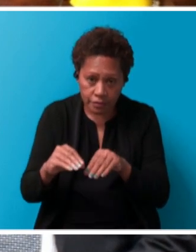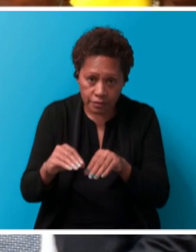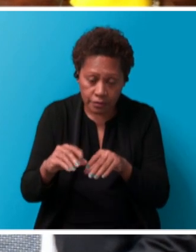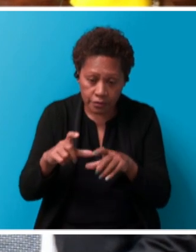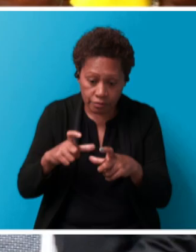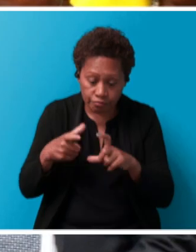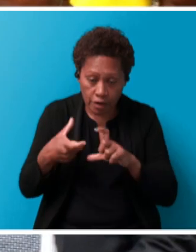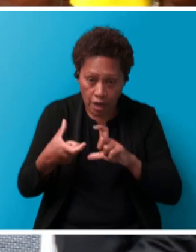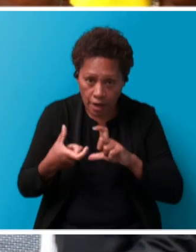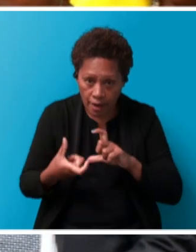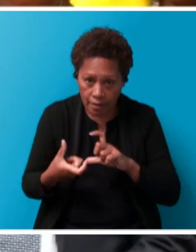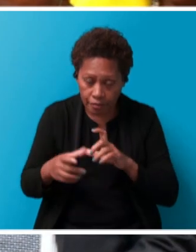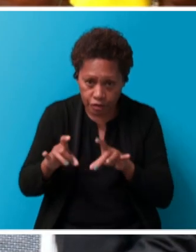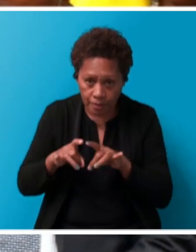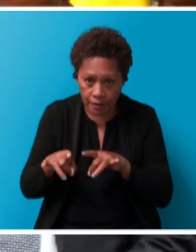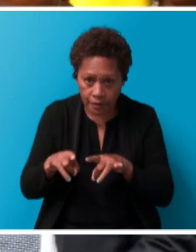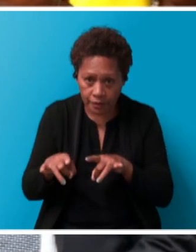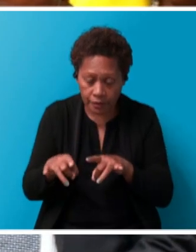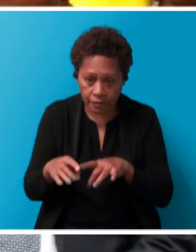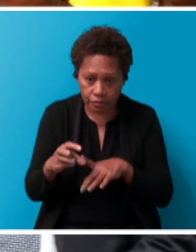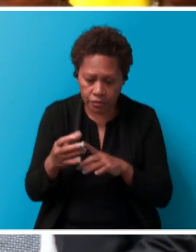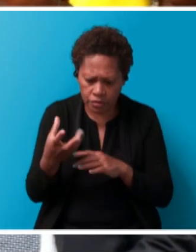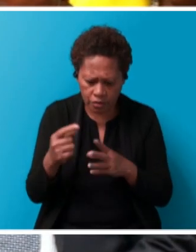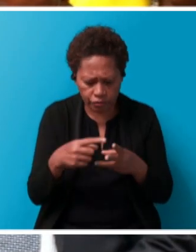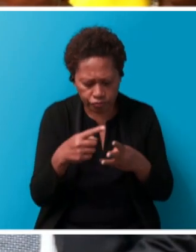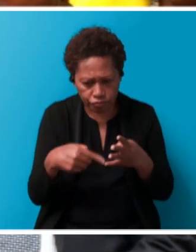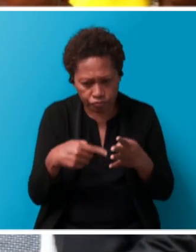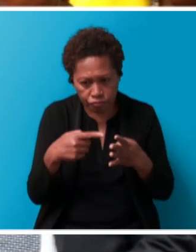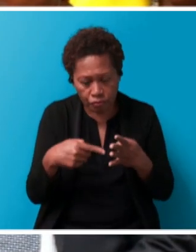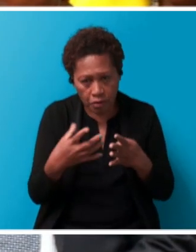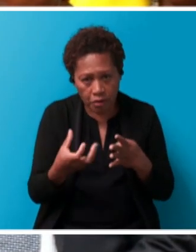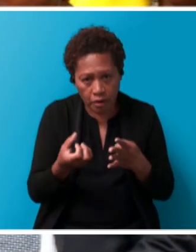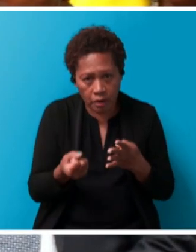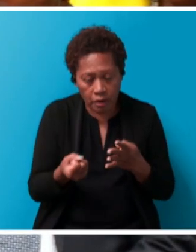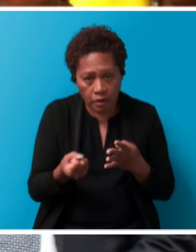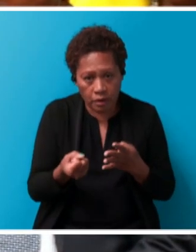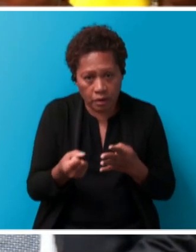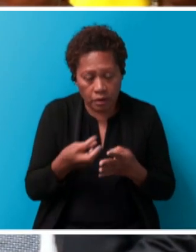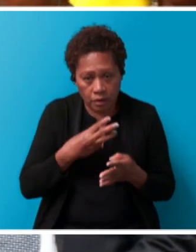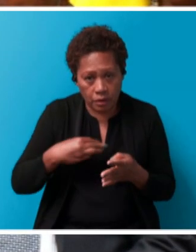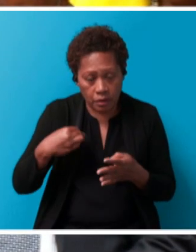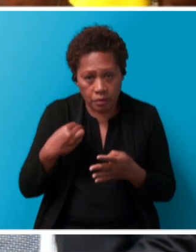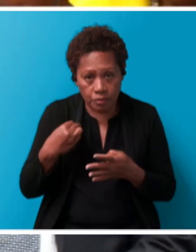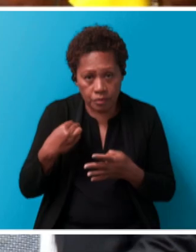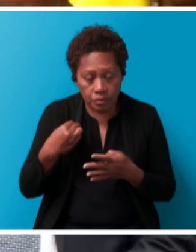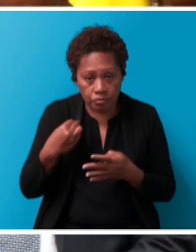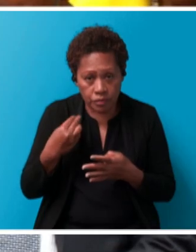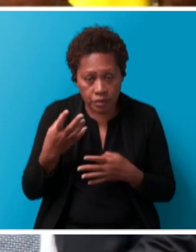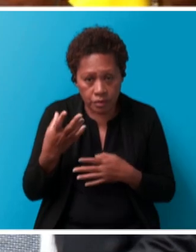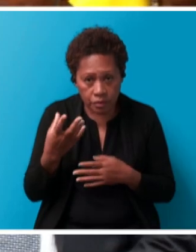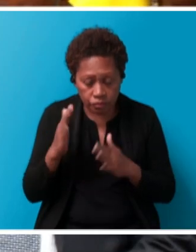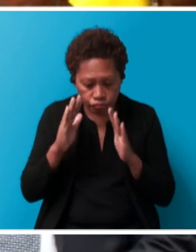Speaker, sir, allow me to highlight a few key projects that the Ministry is currently undertaking